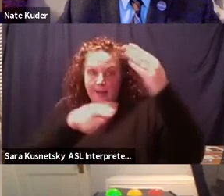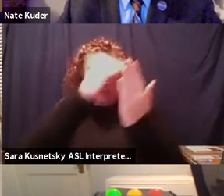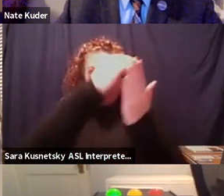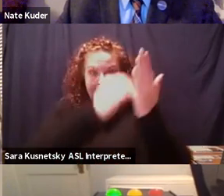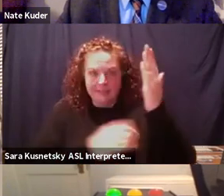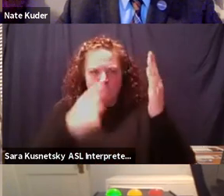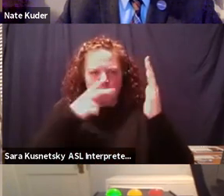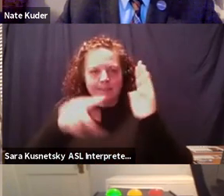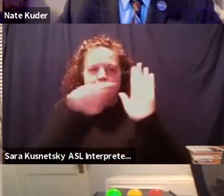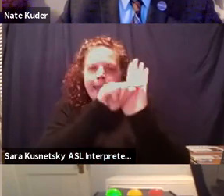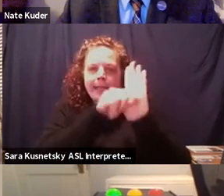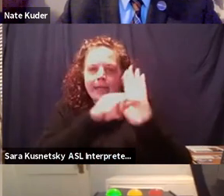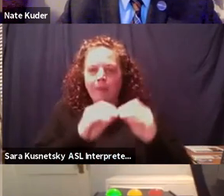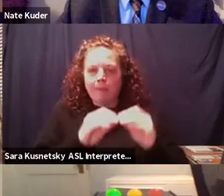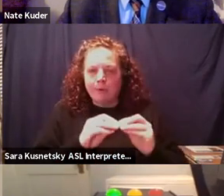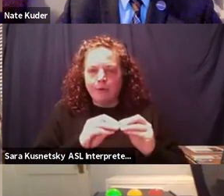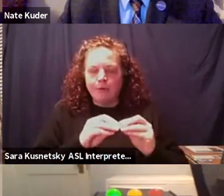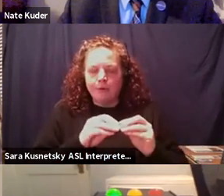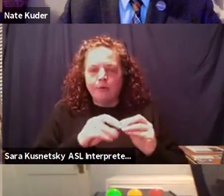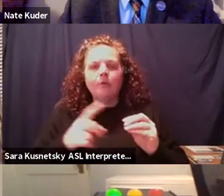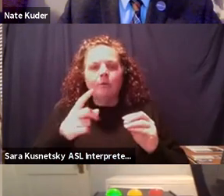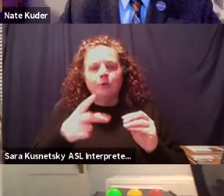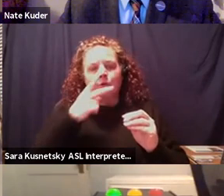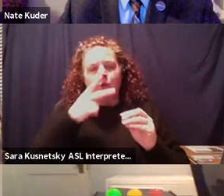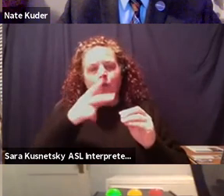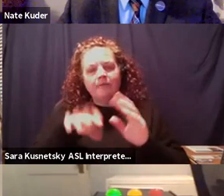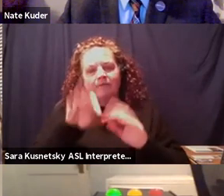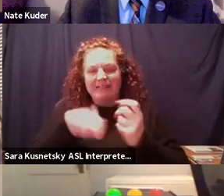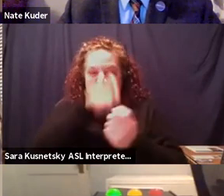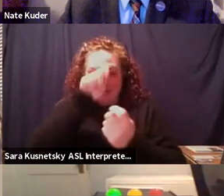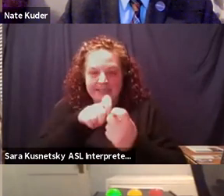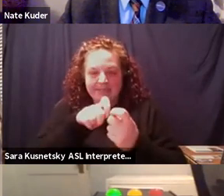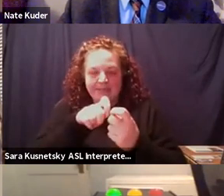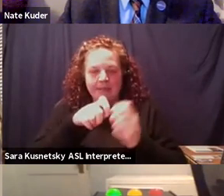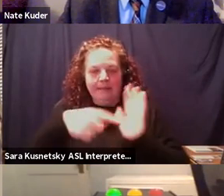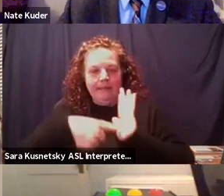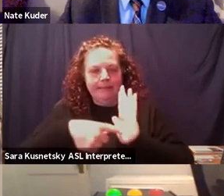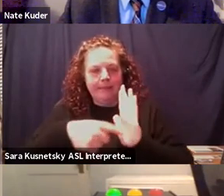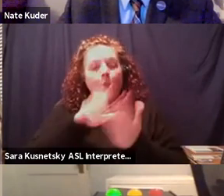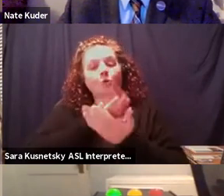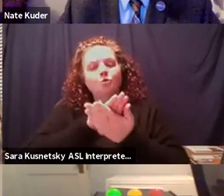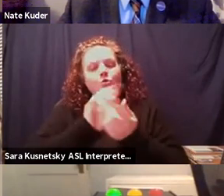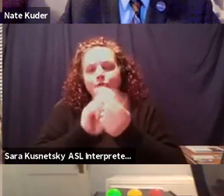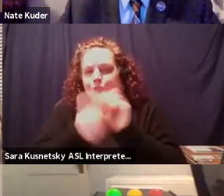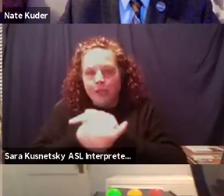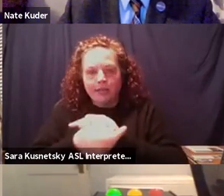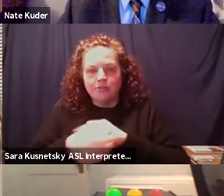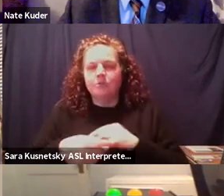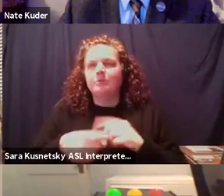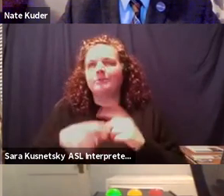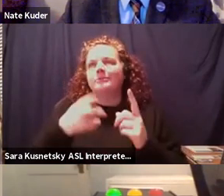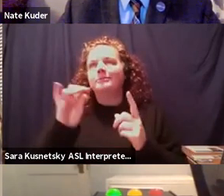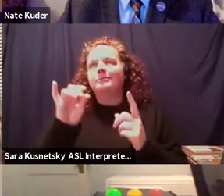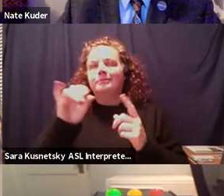there. What you'll find is some very specific examples of schools going through changes, most notably schools that are changing